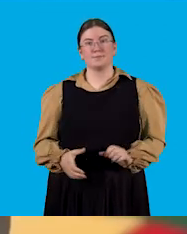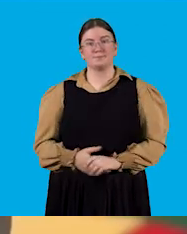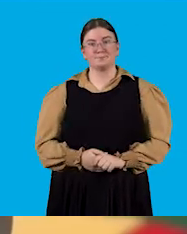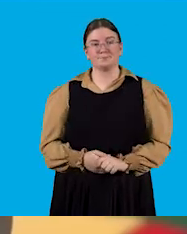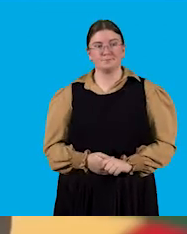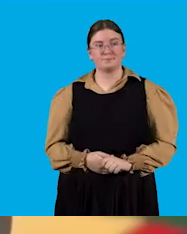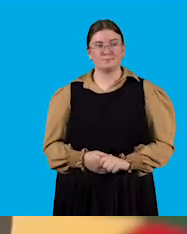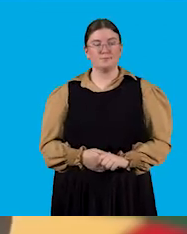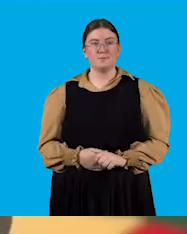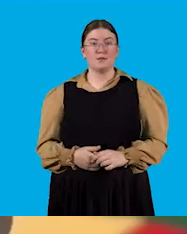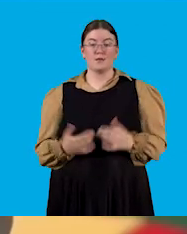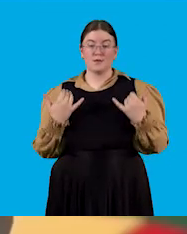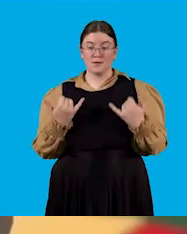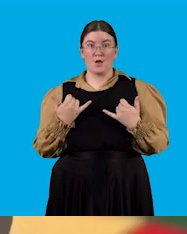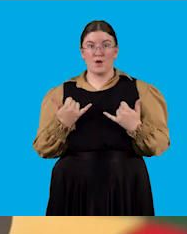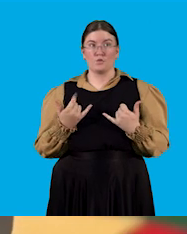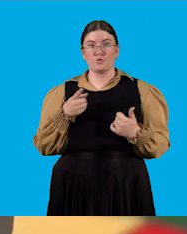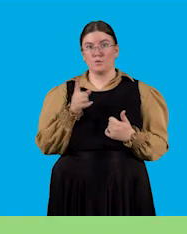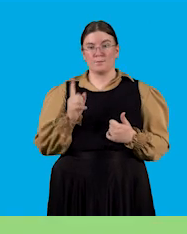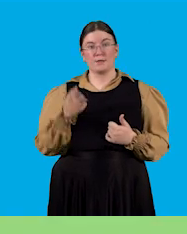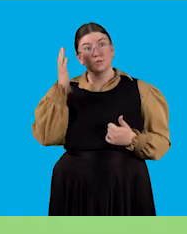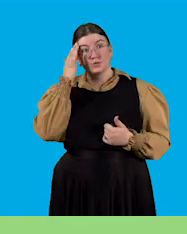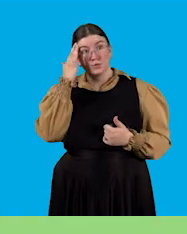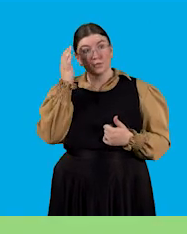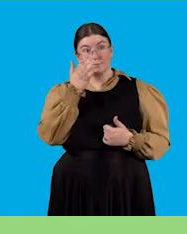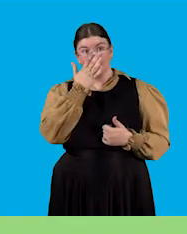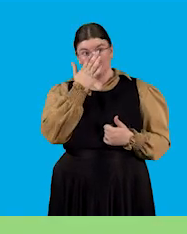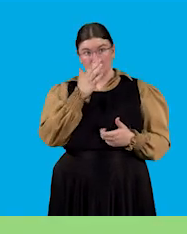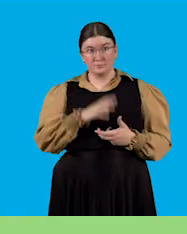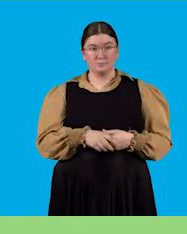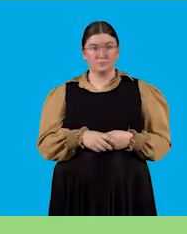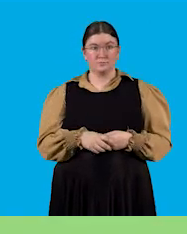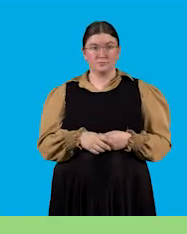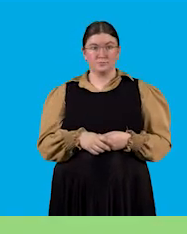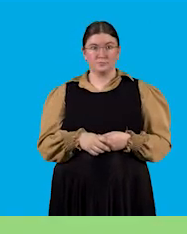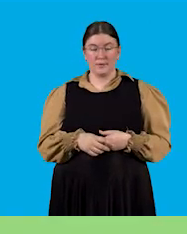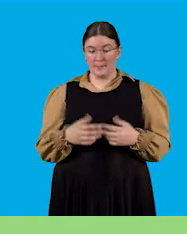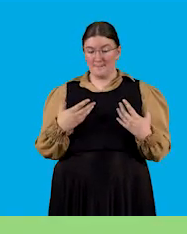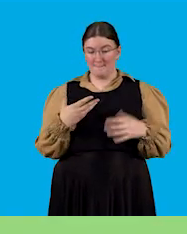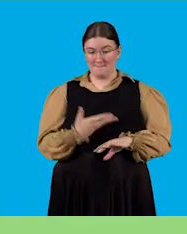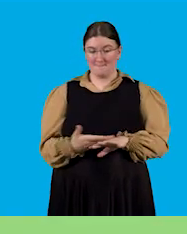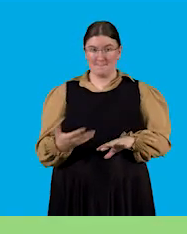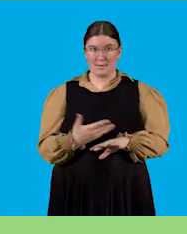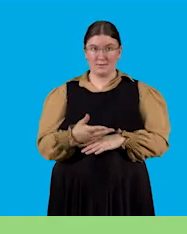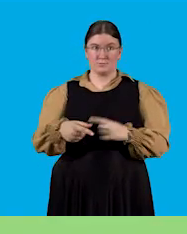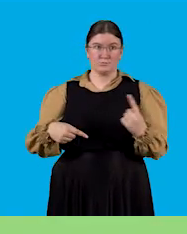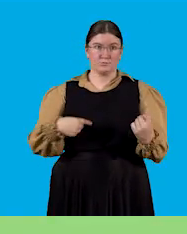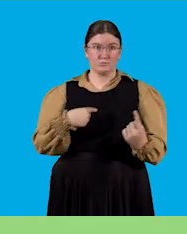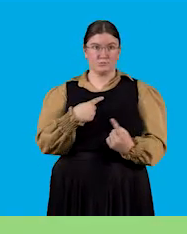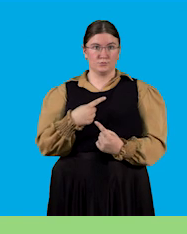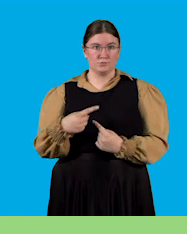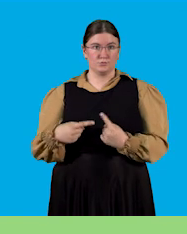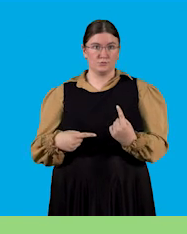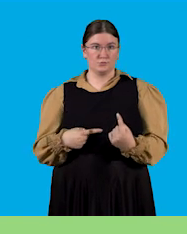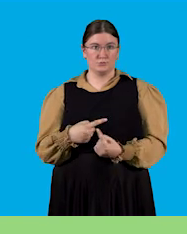By now, you are expected to know that activities such as circulation of blood and breathing do